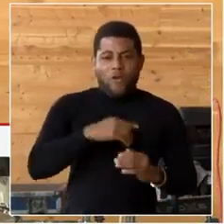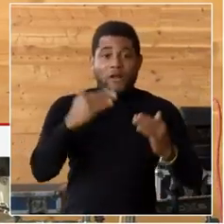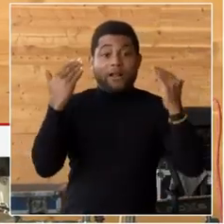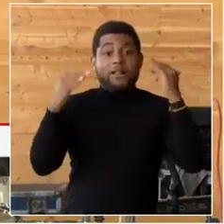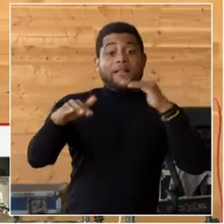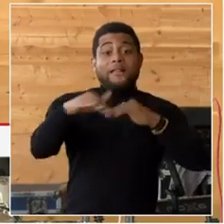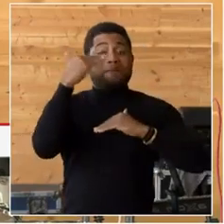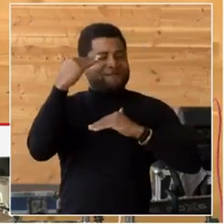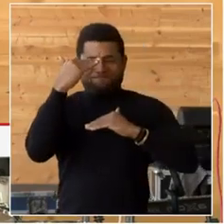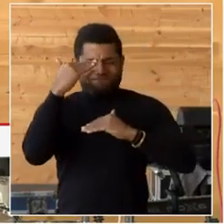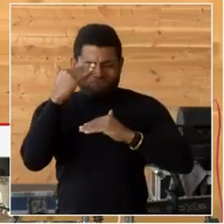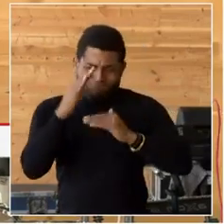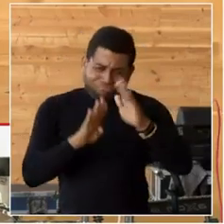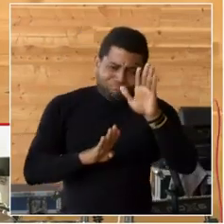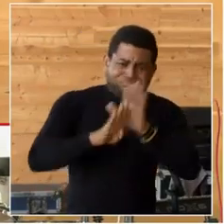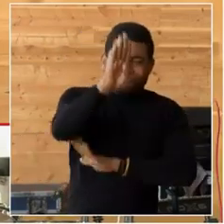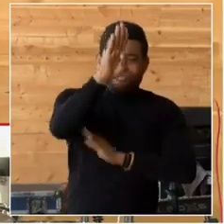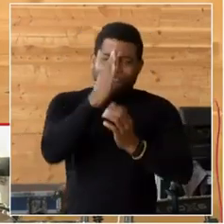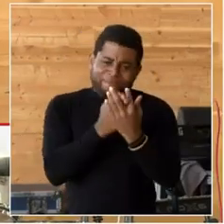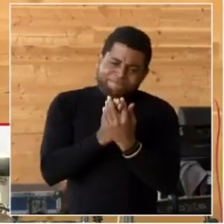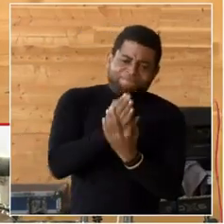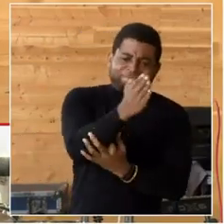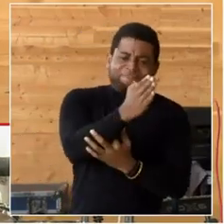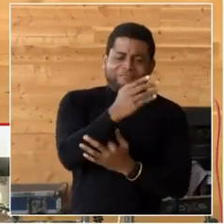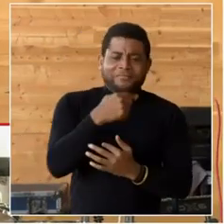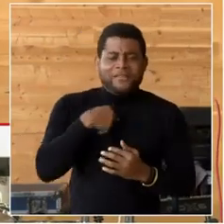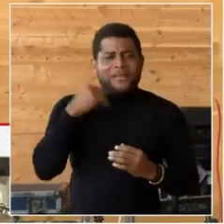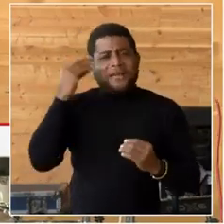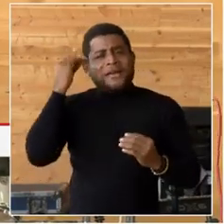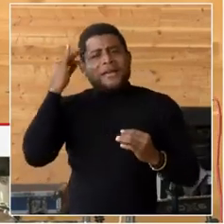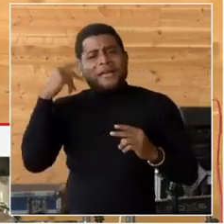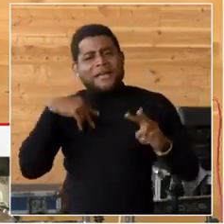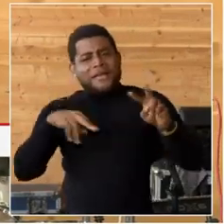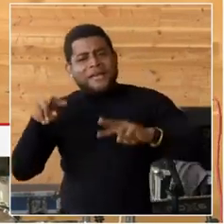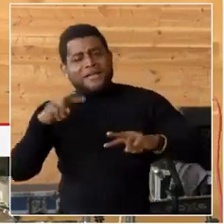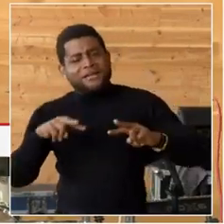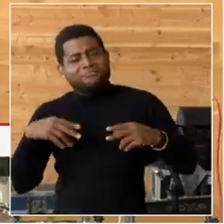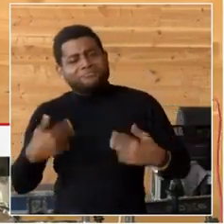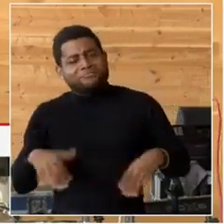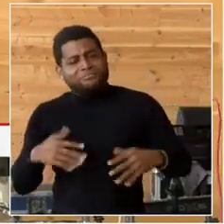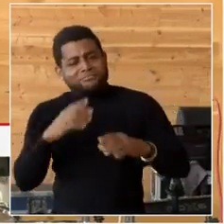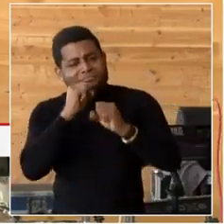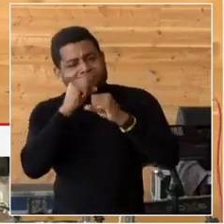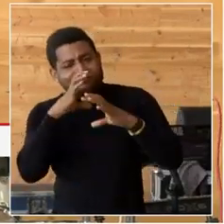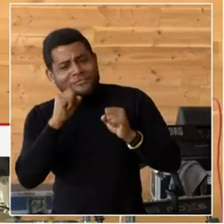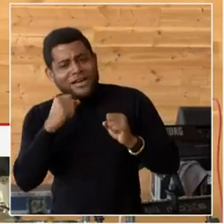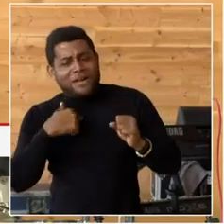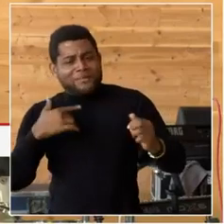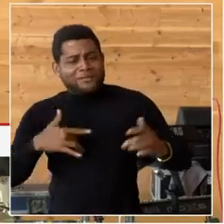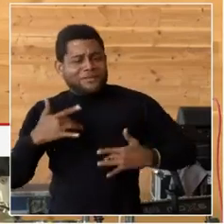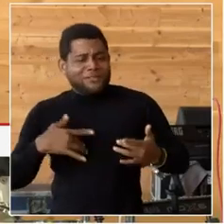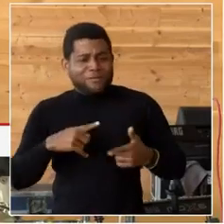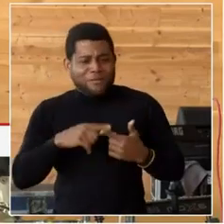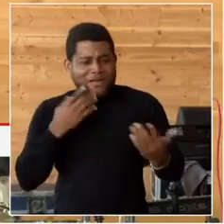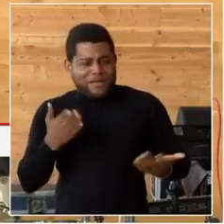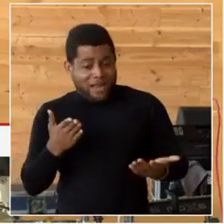as we revel in this progress, I'm so excited to be here. As the mayor mentioned